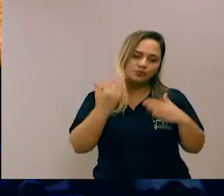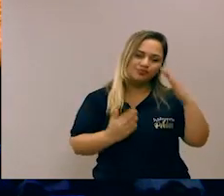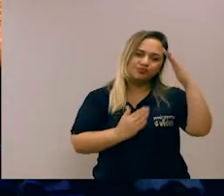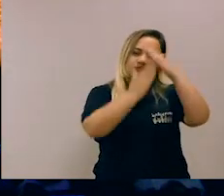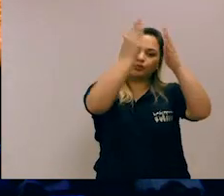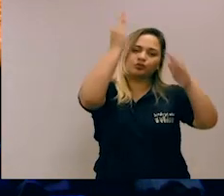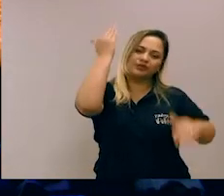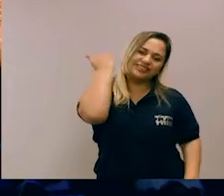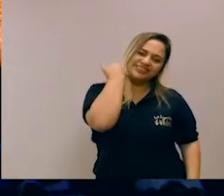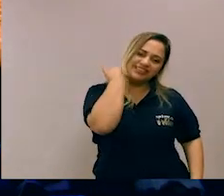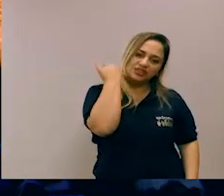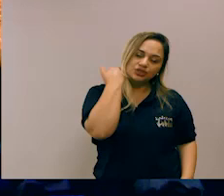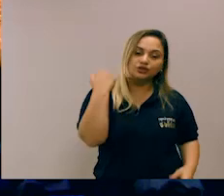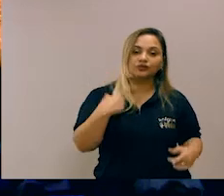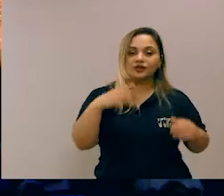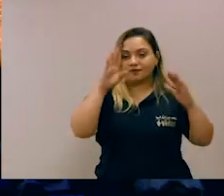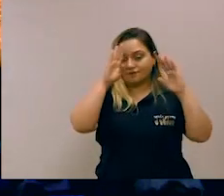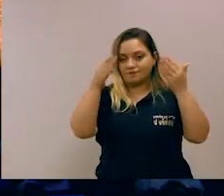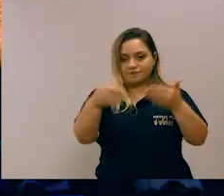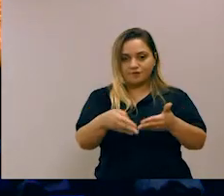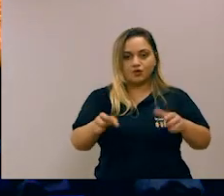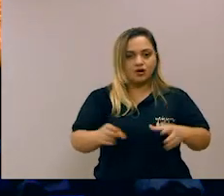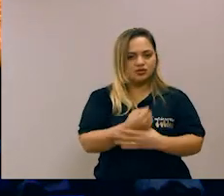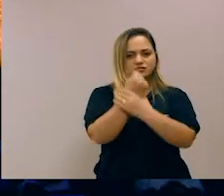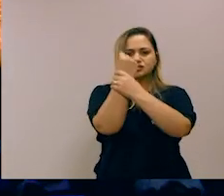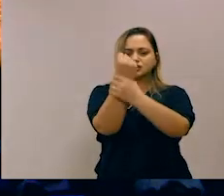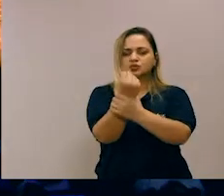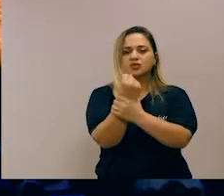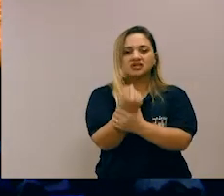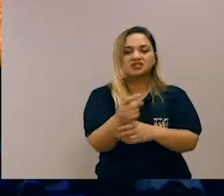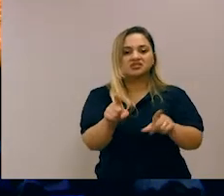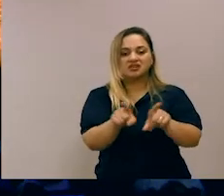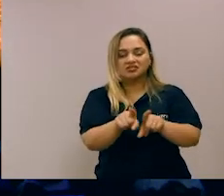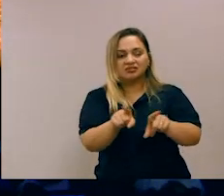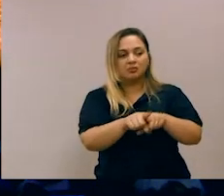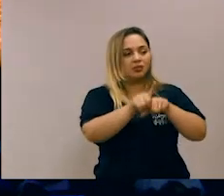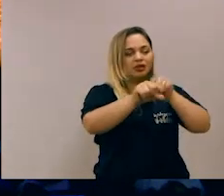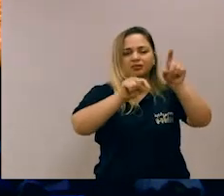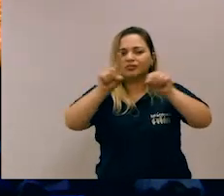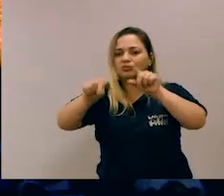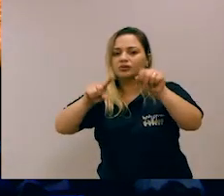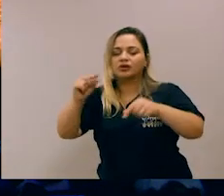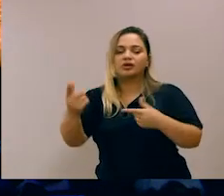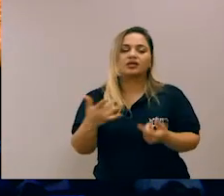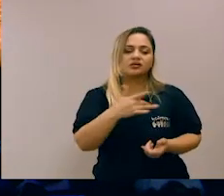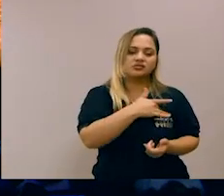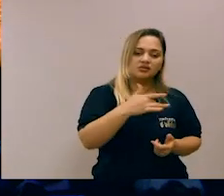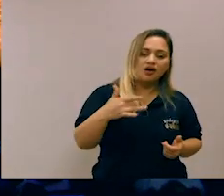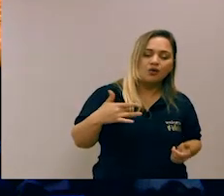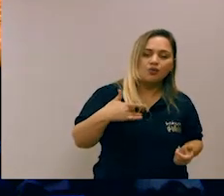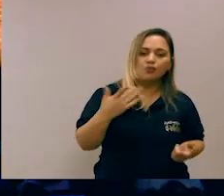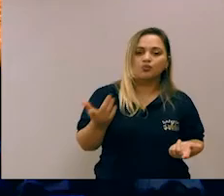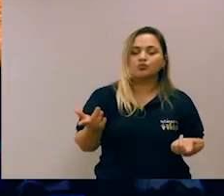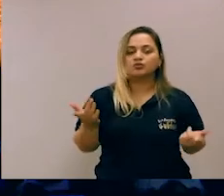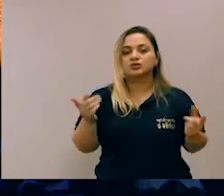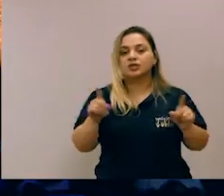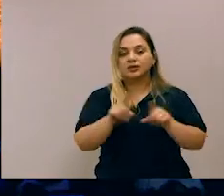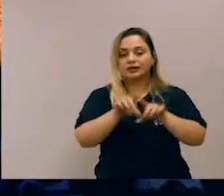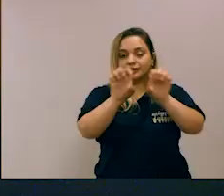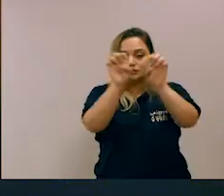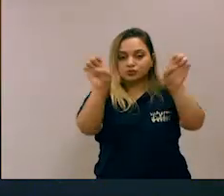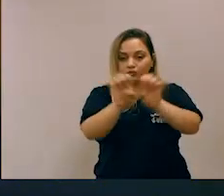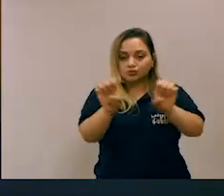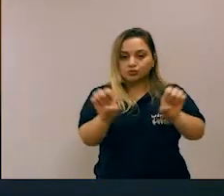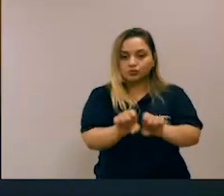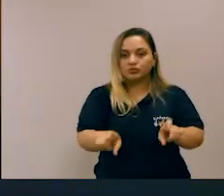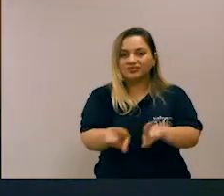and a work that we need to focus on safety in other aspects such as health